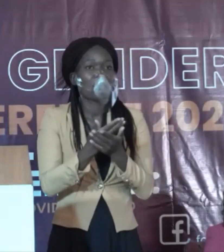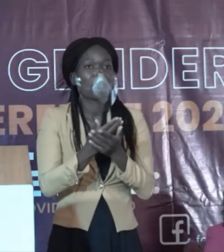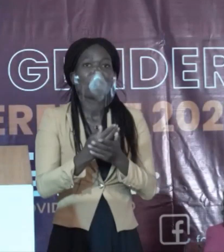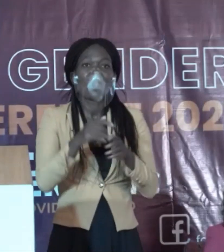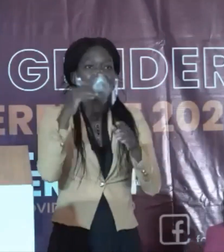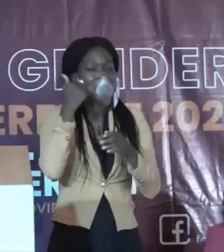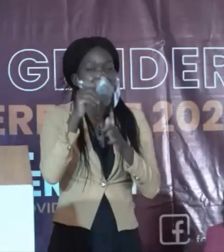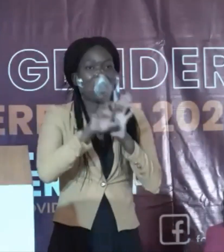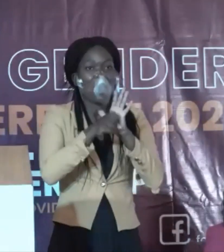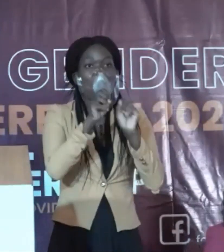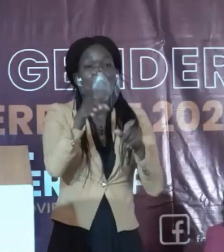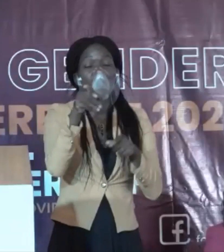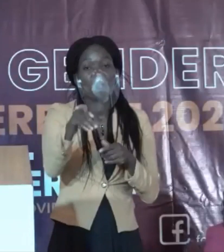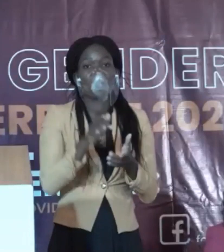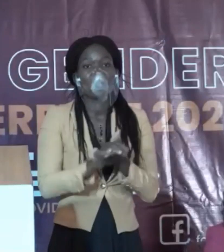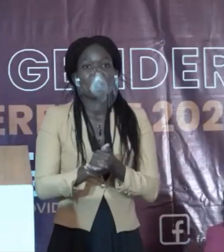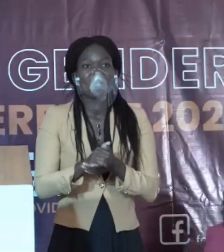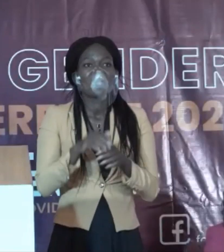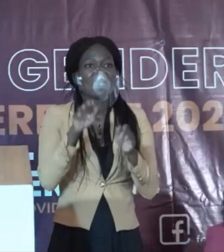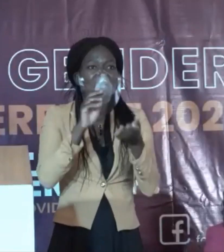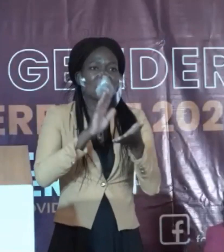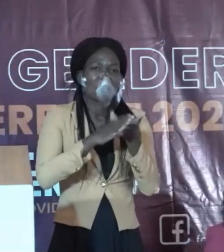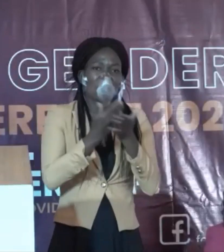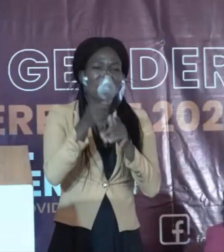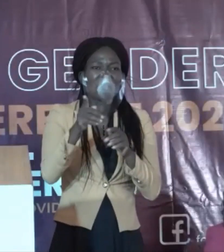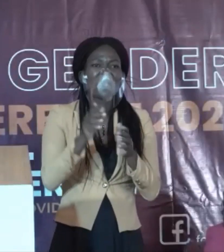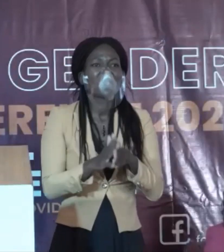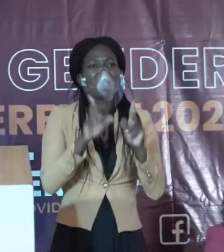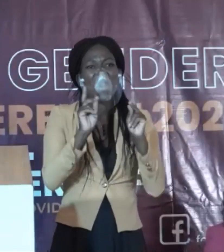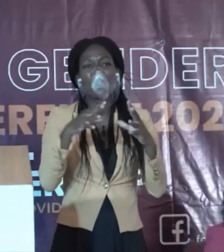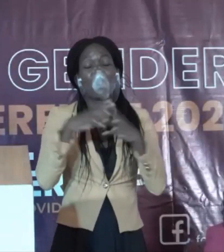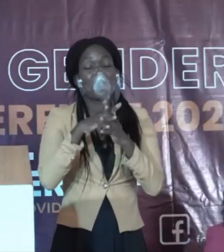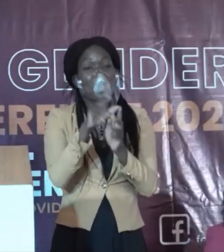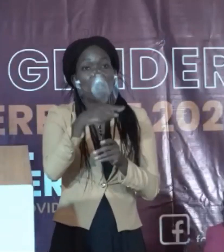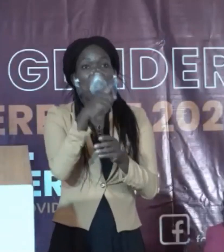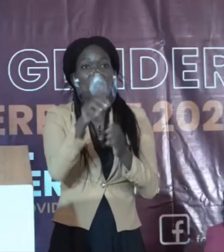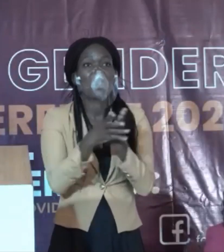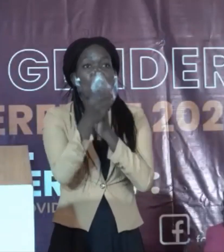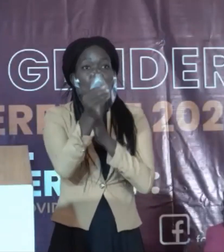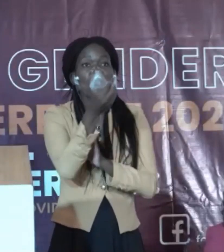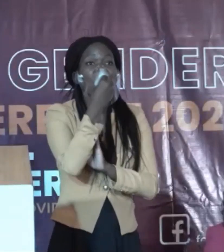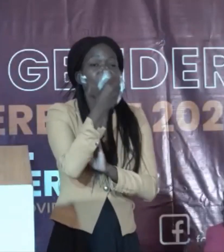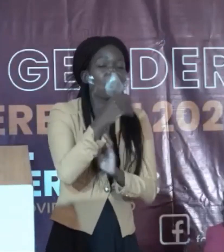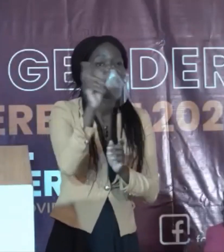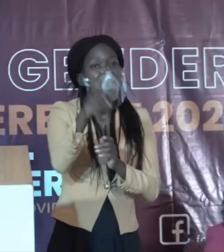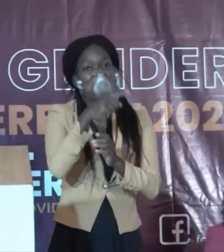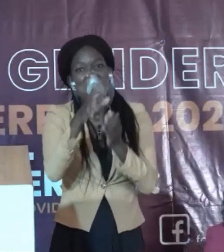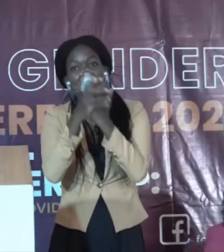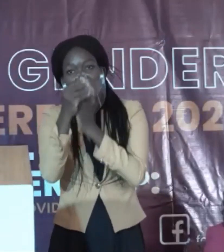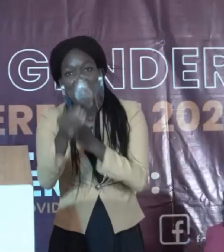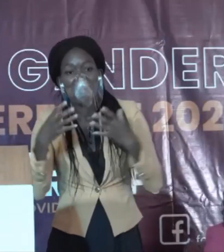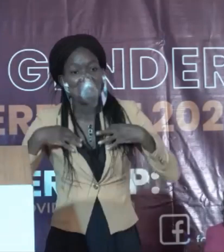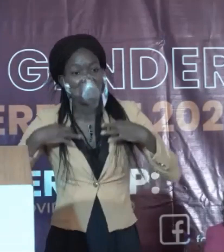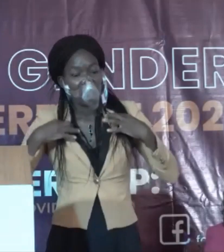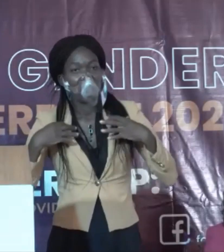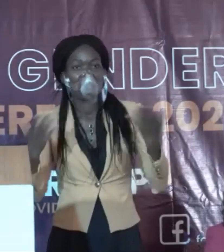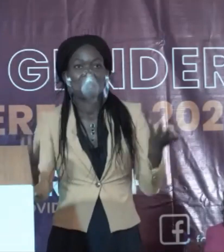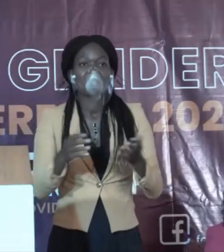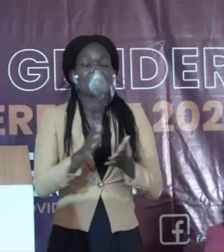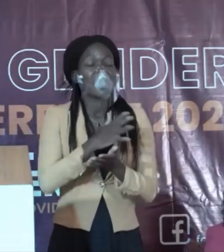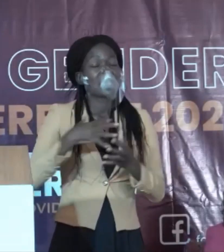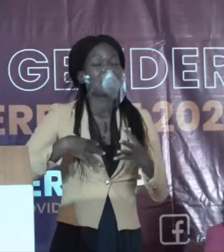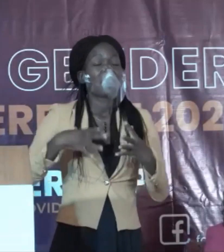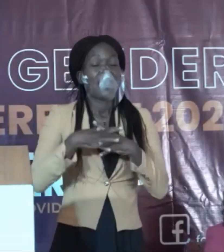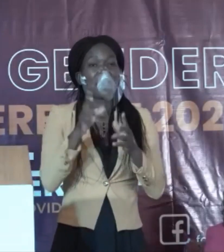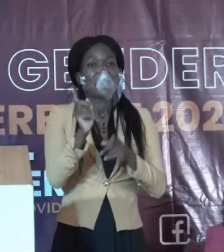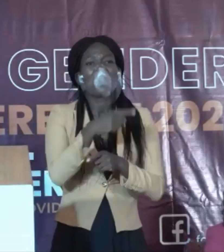economically basic consumables such as food and clothing. Although women are resilient and innovative for survival,